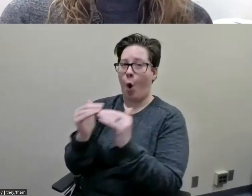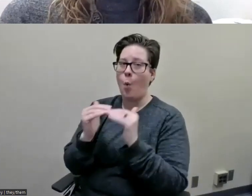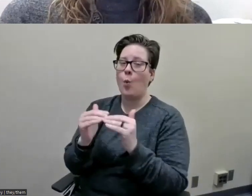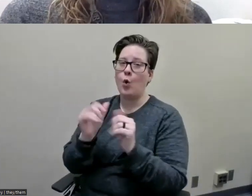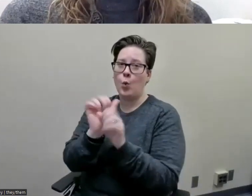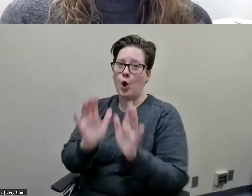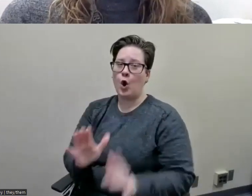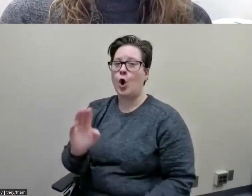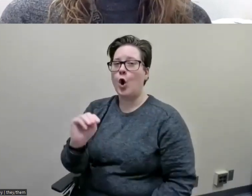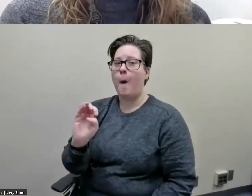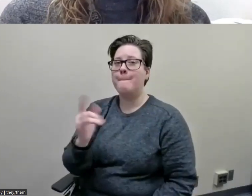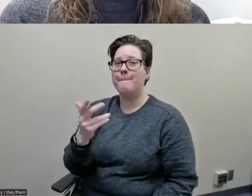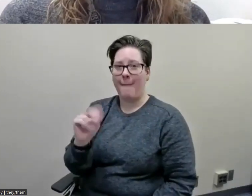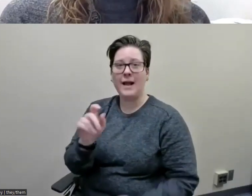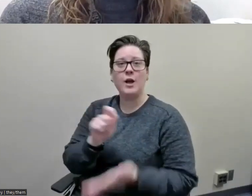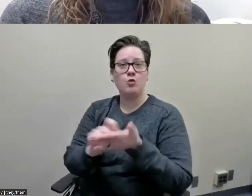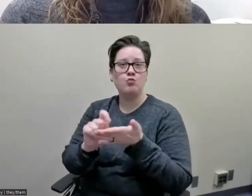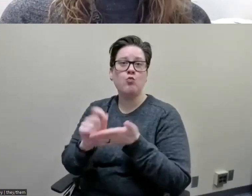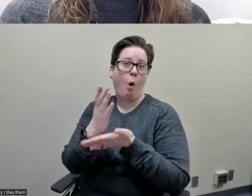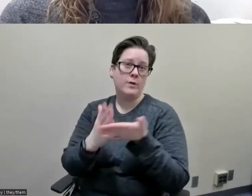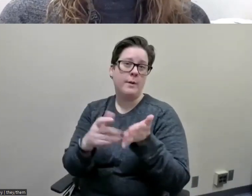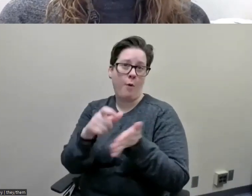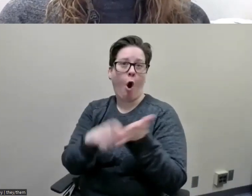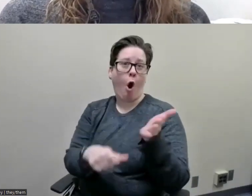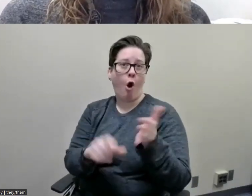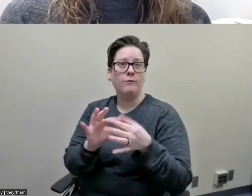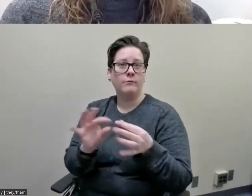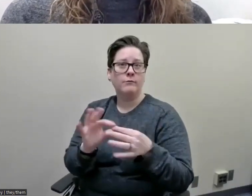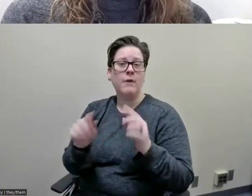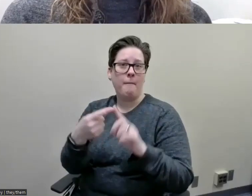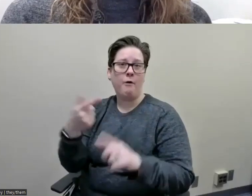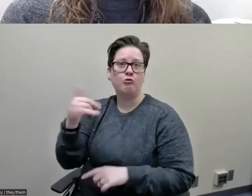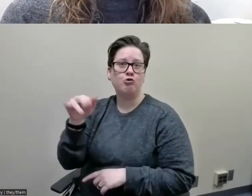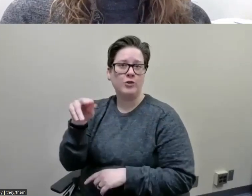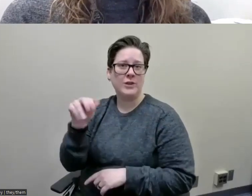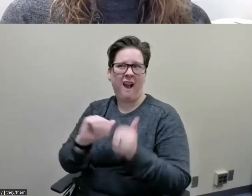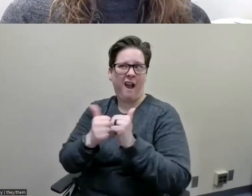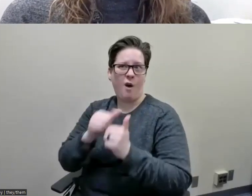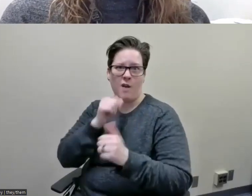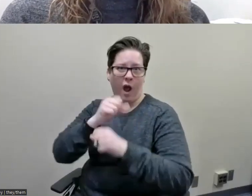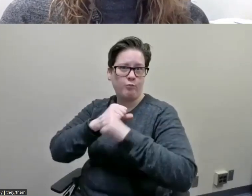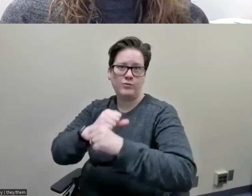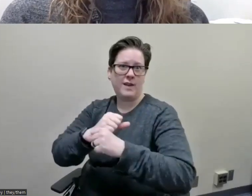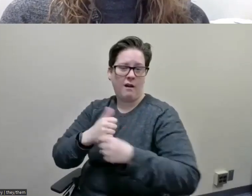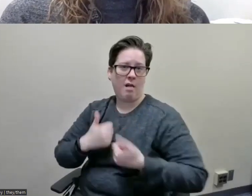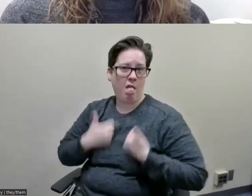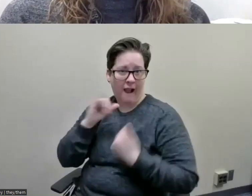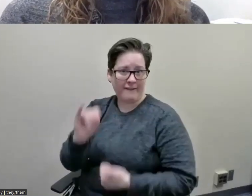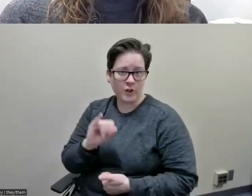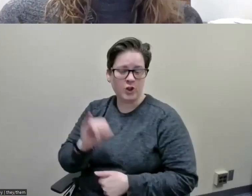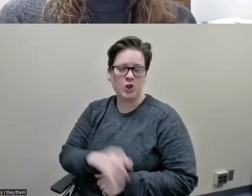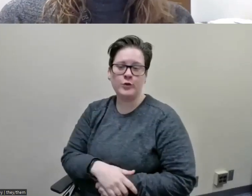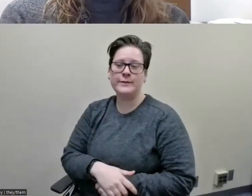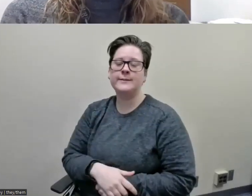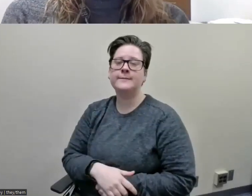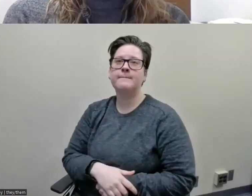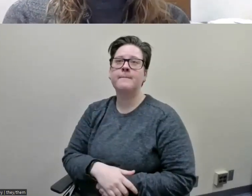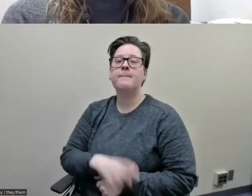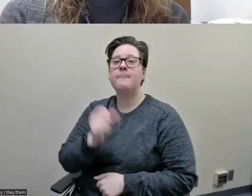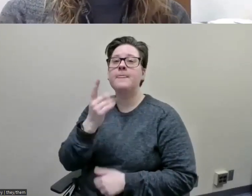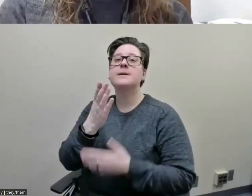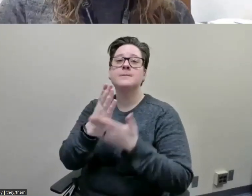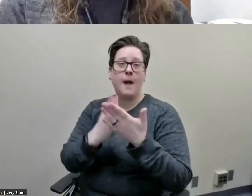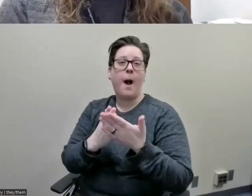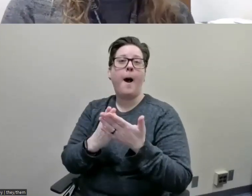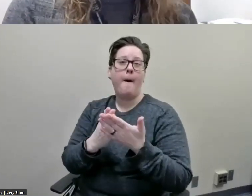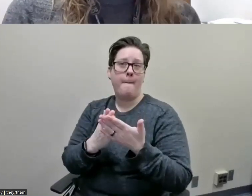a couple of commentaries about GINA and its lack of protection. One thing is there is some